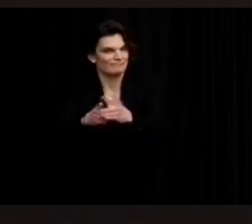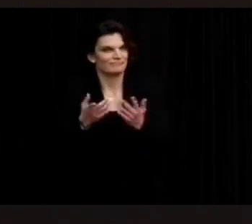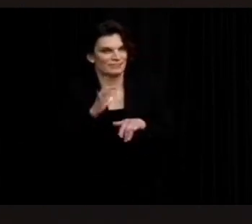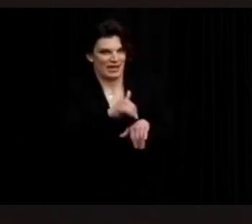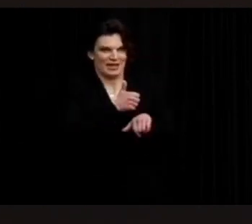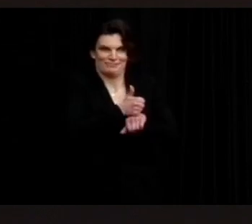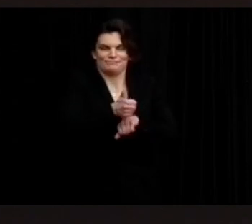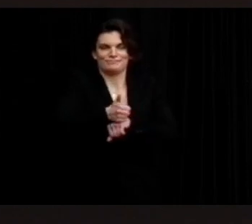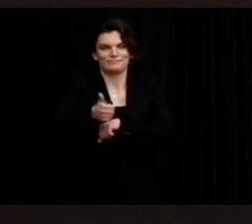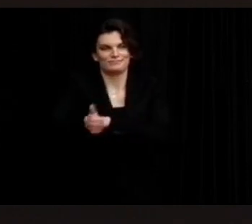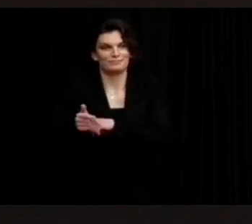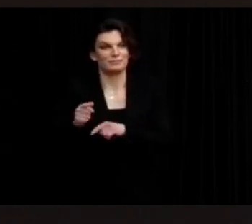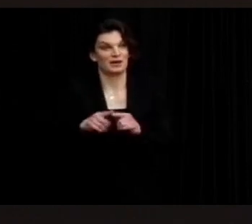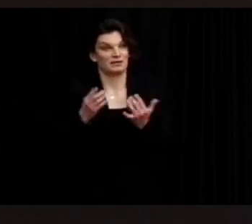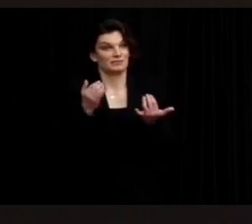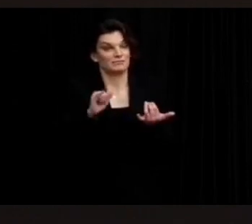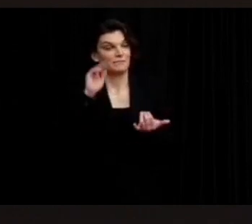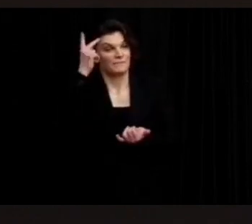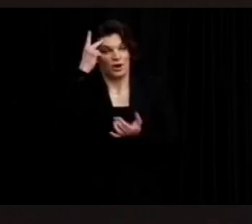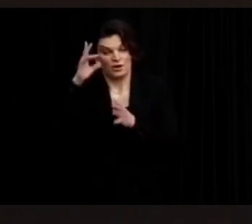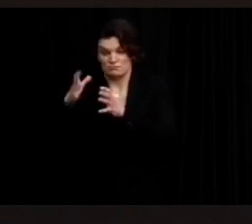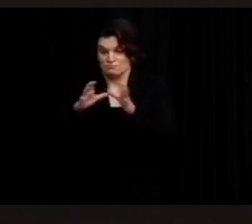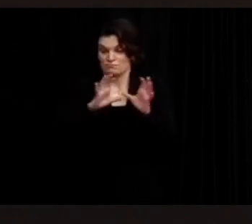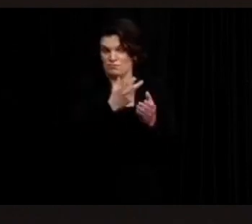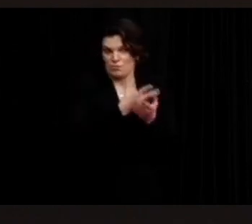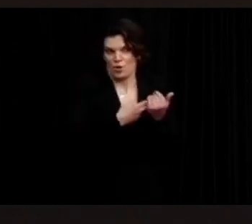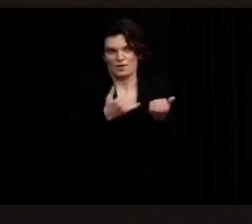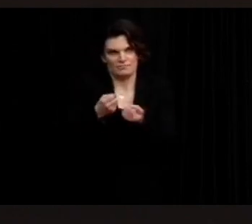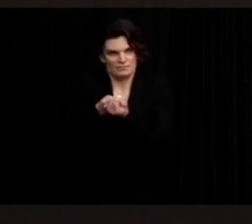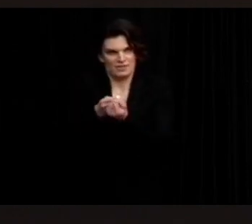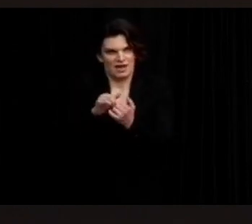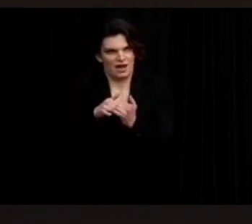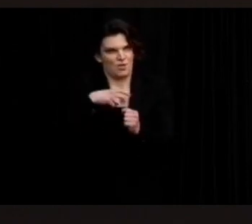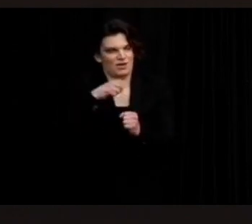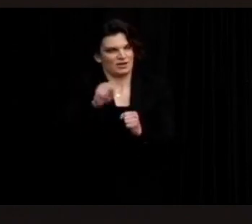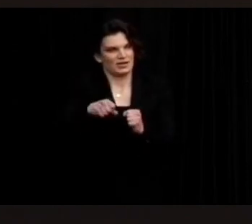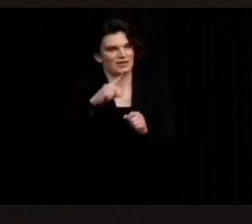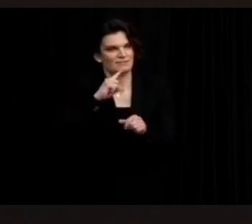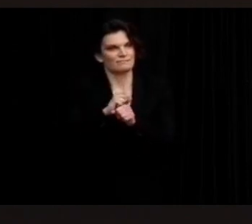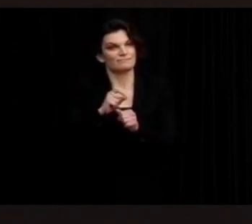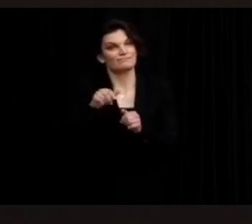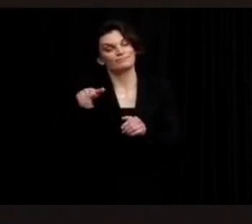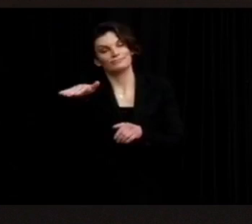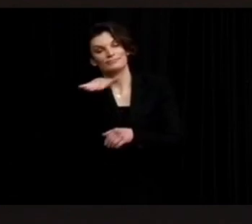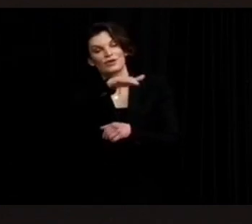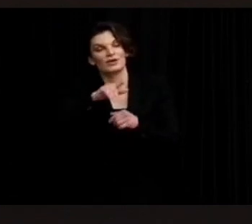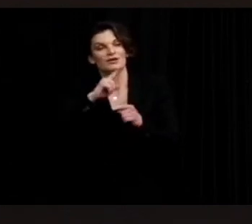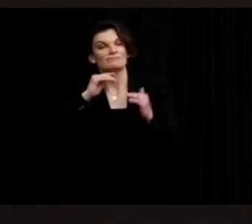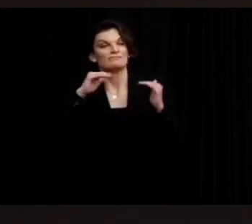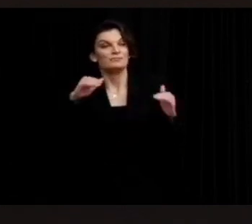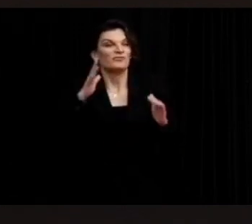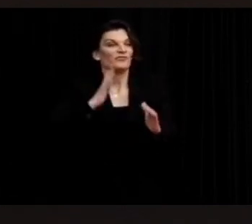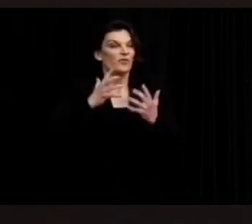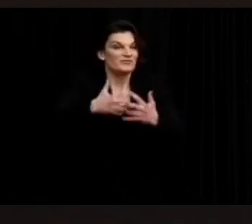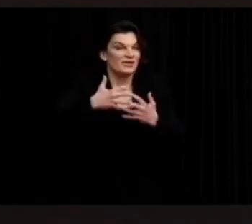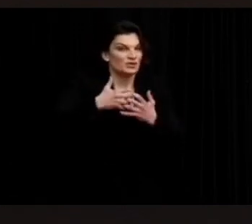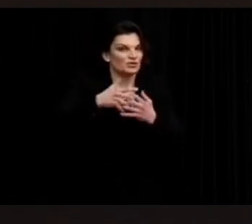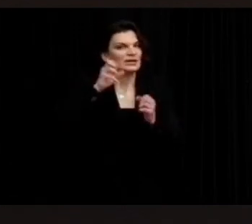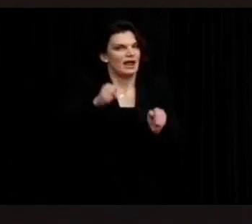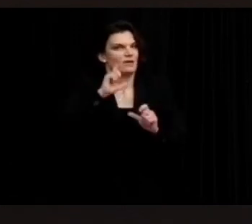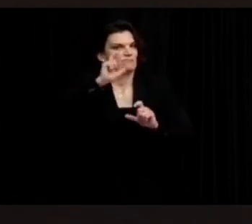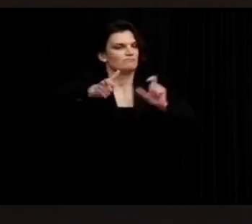with bipartisan legislation that cuts red tape and simplifies brownfield redevelopment. We funded